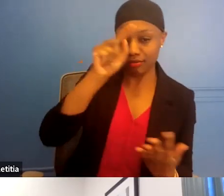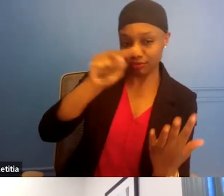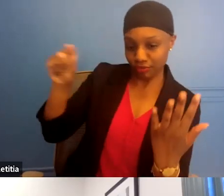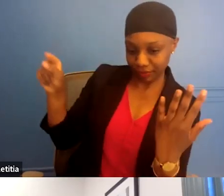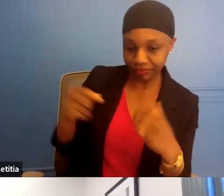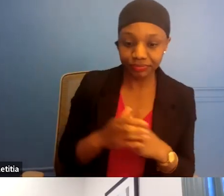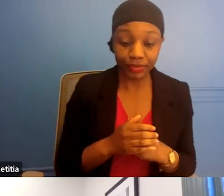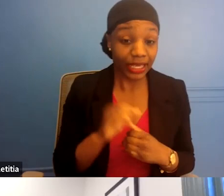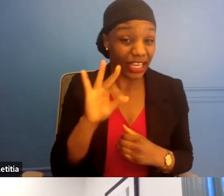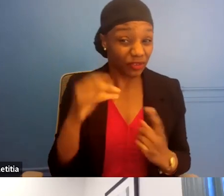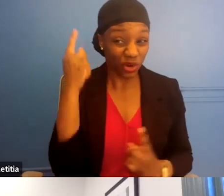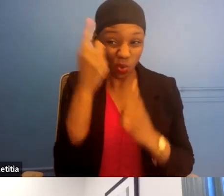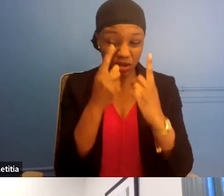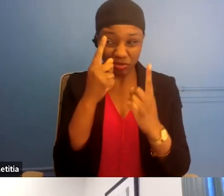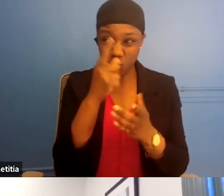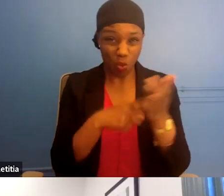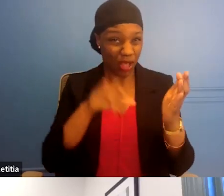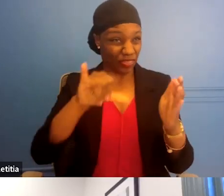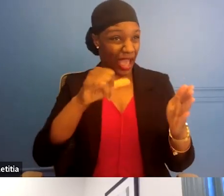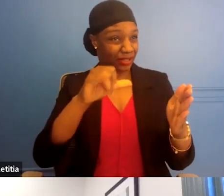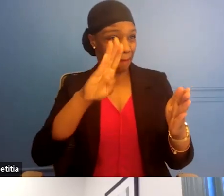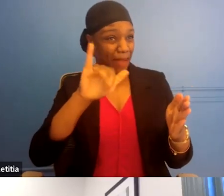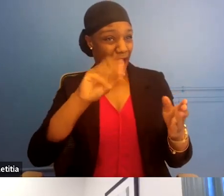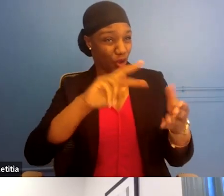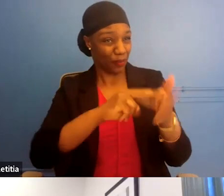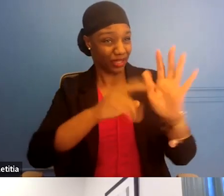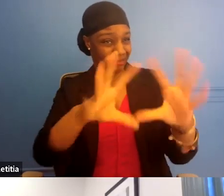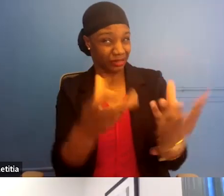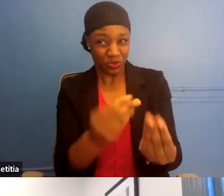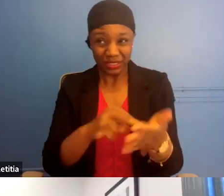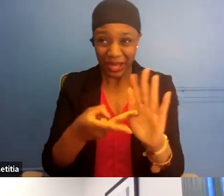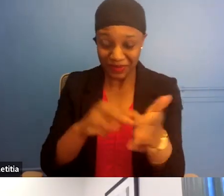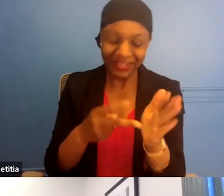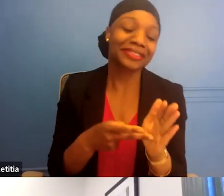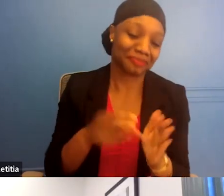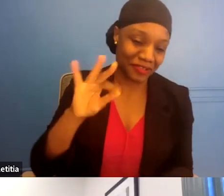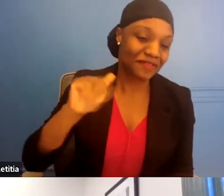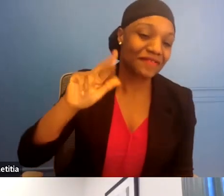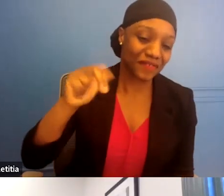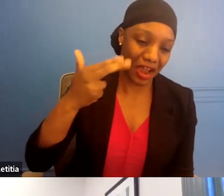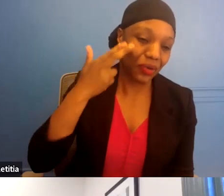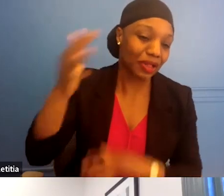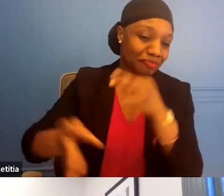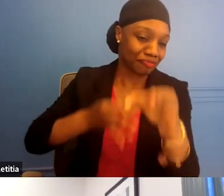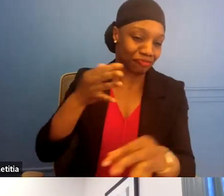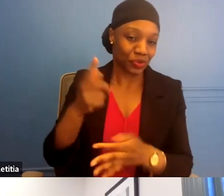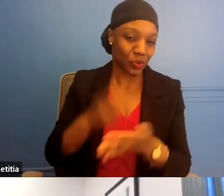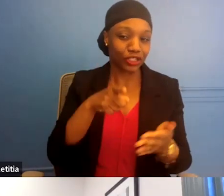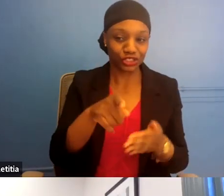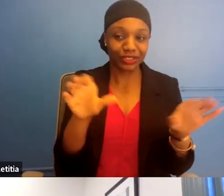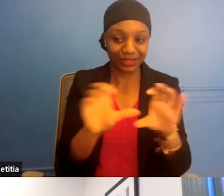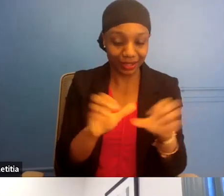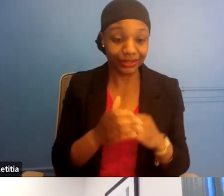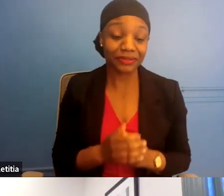you're wondering exactly what all of that means, no worries, we're going to ask Farah to explain what she does. I'm